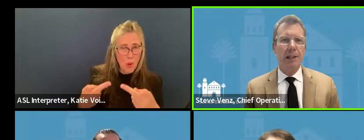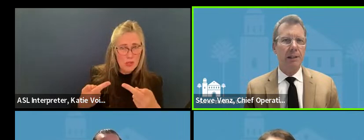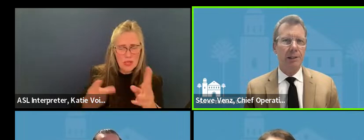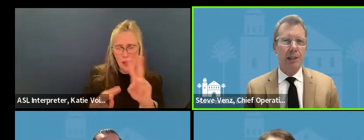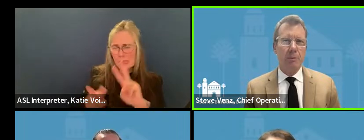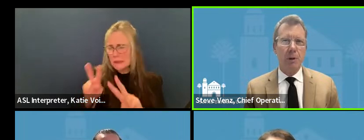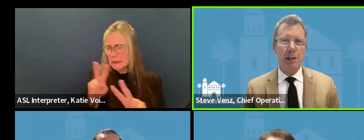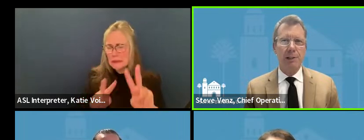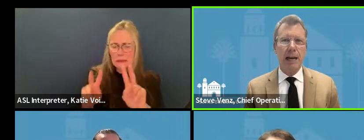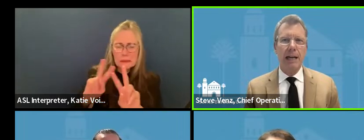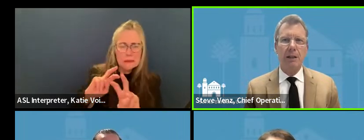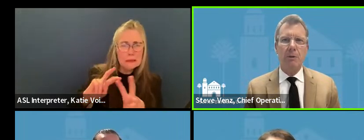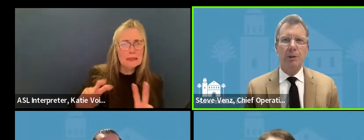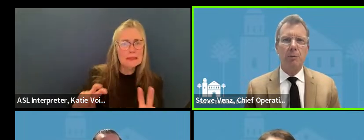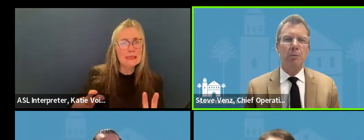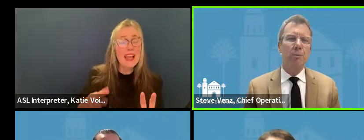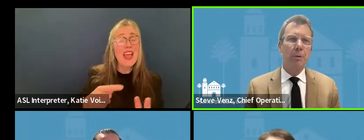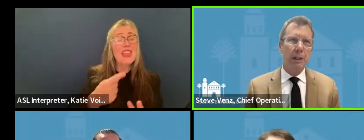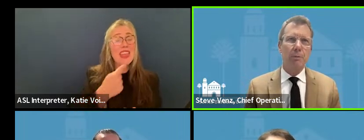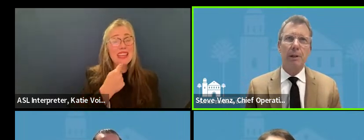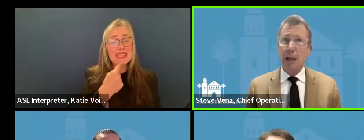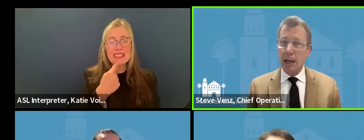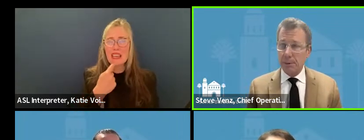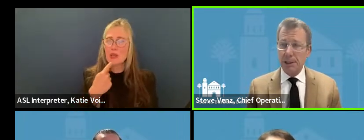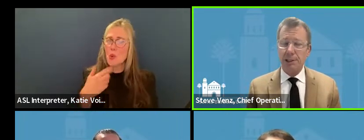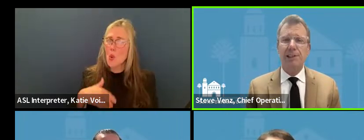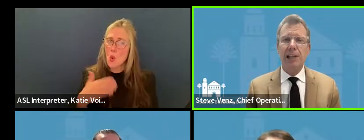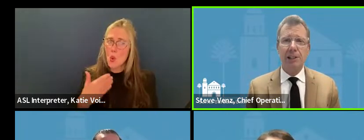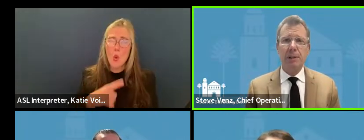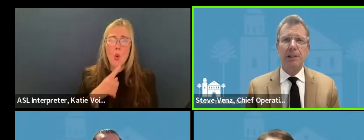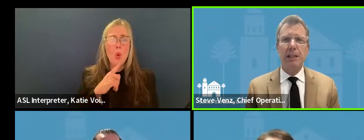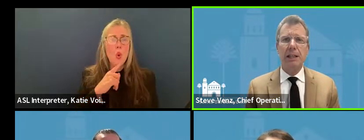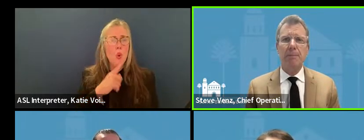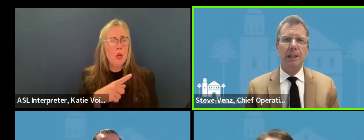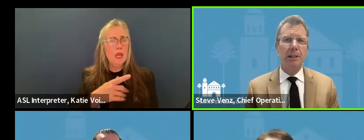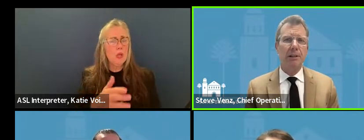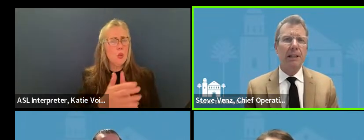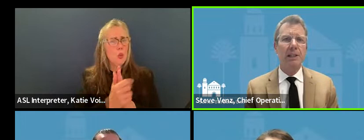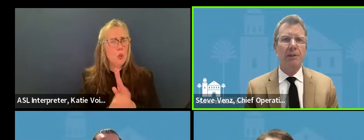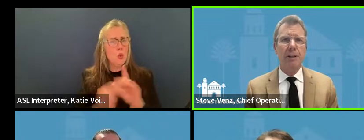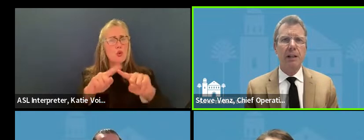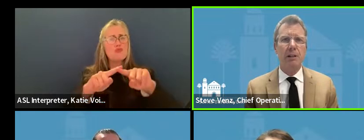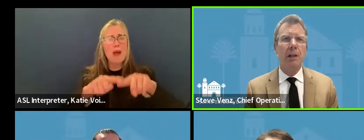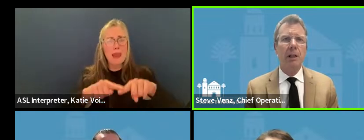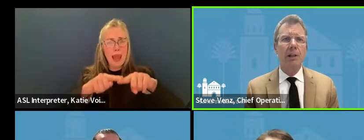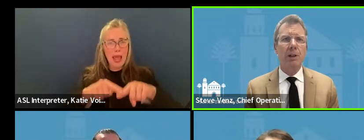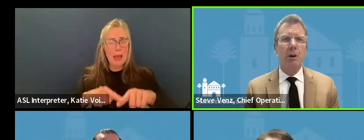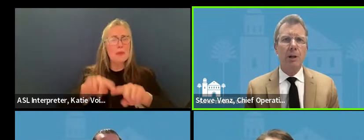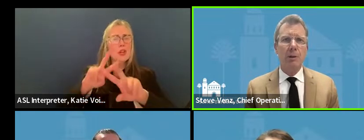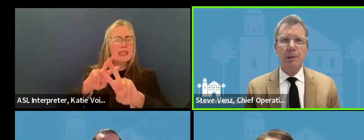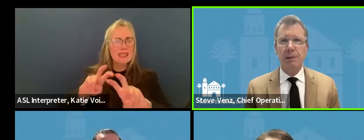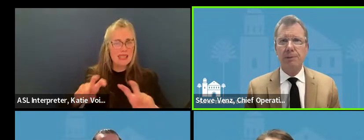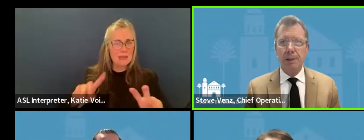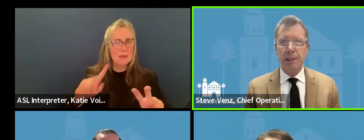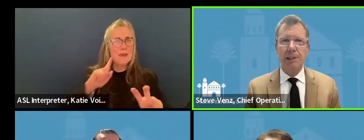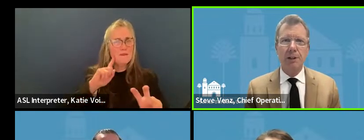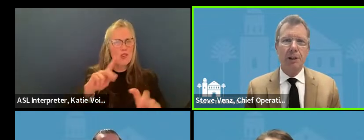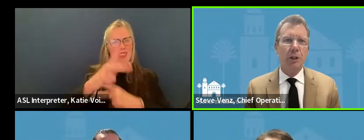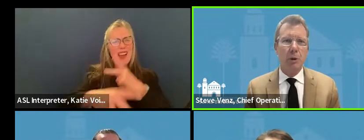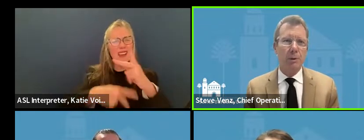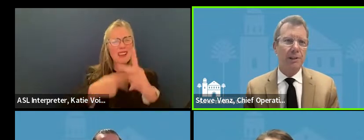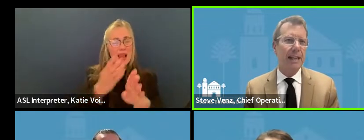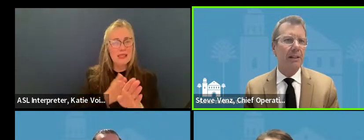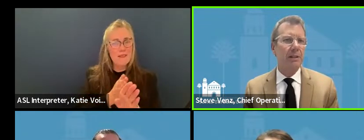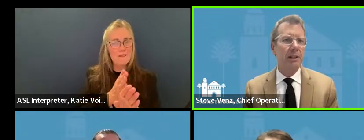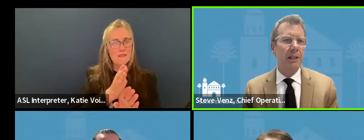they basically said was that it was a really reliable assessment, particularly in this field. So it was considered